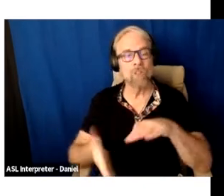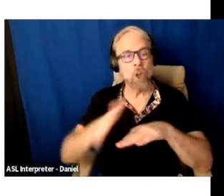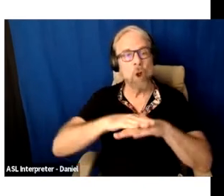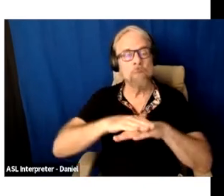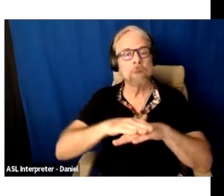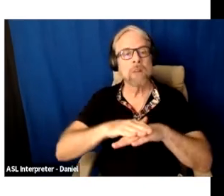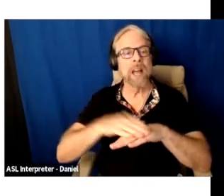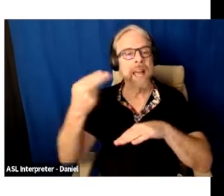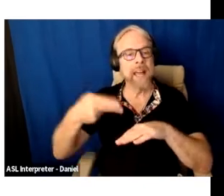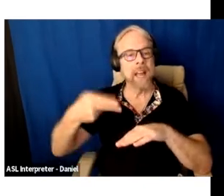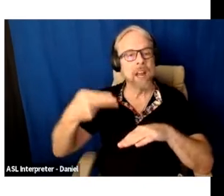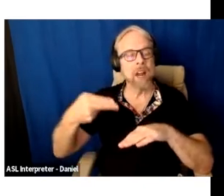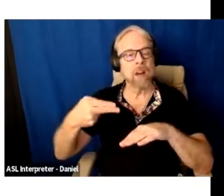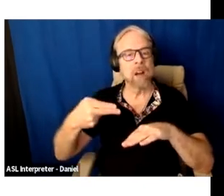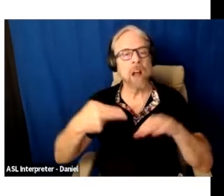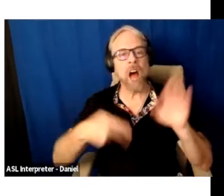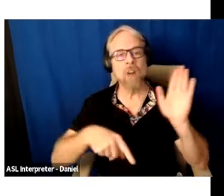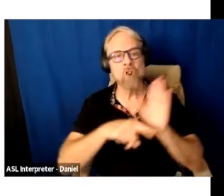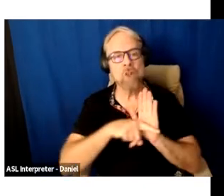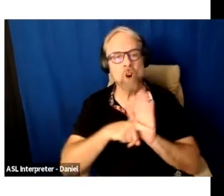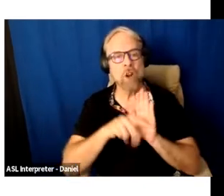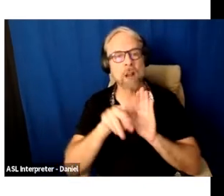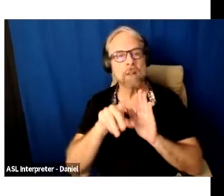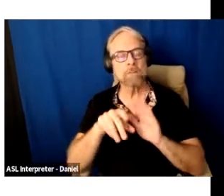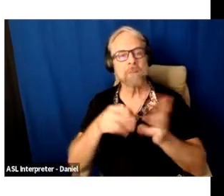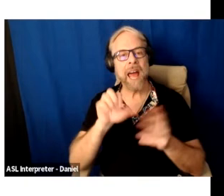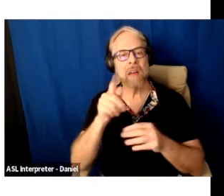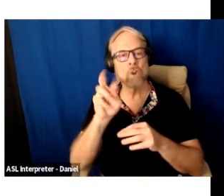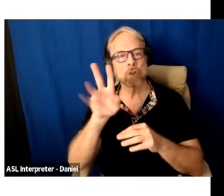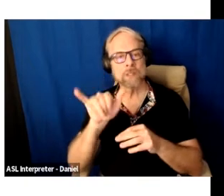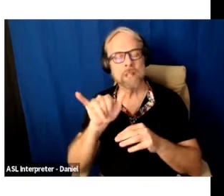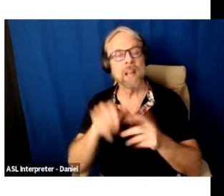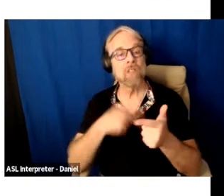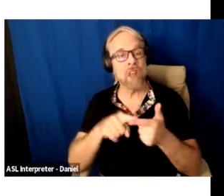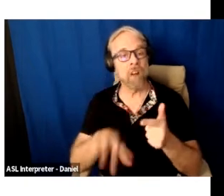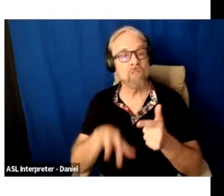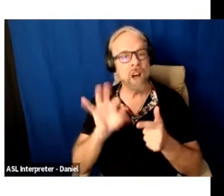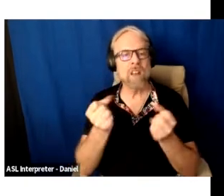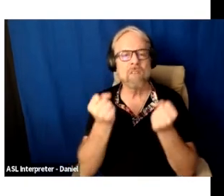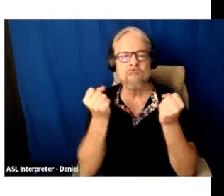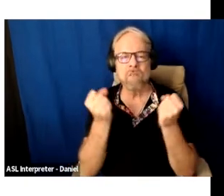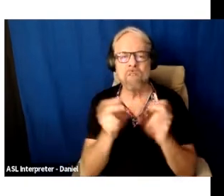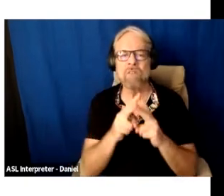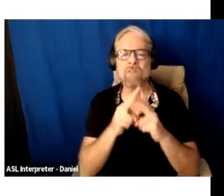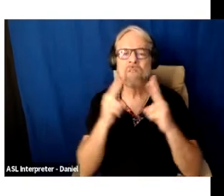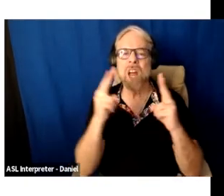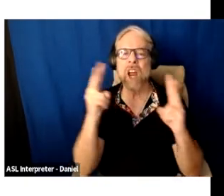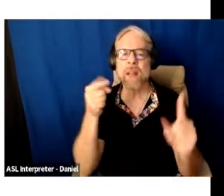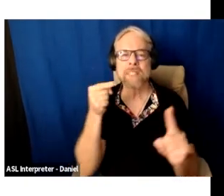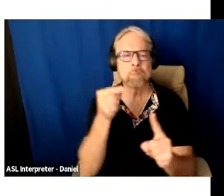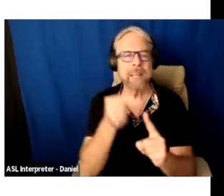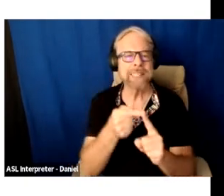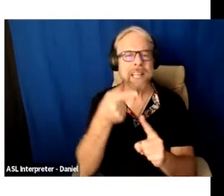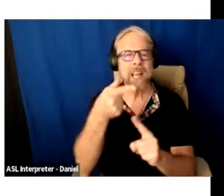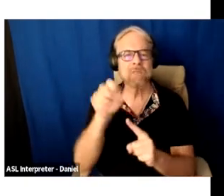adversity on top of that, and they're finding that there are very specific genes that are different in